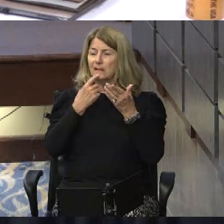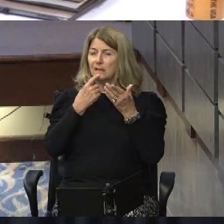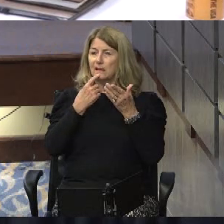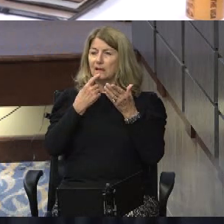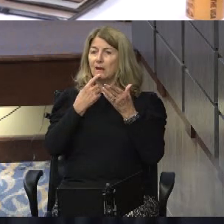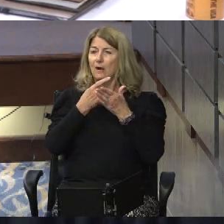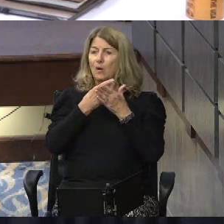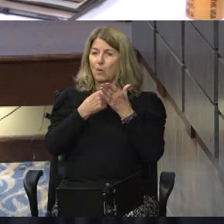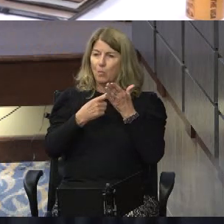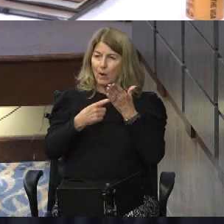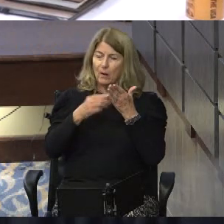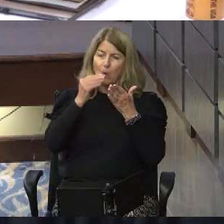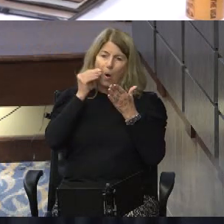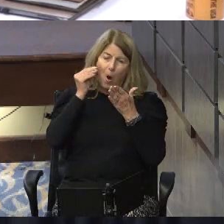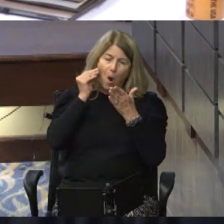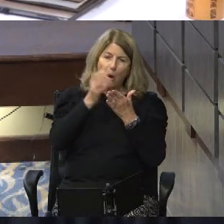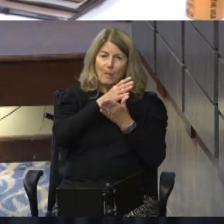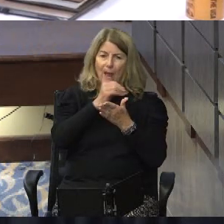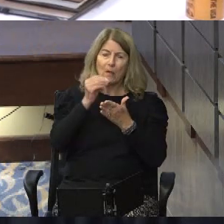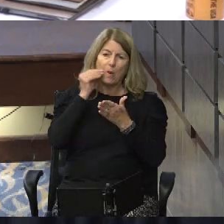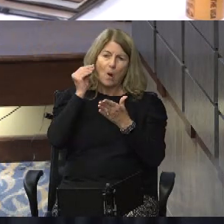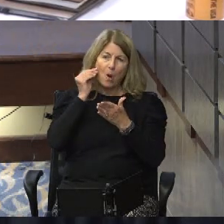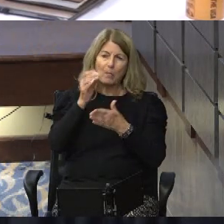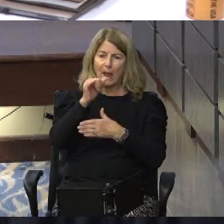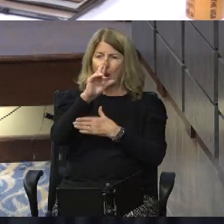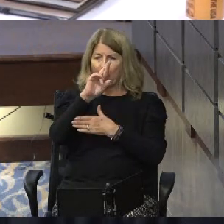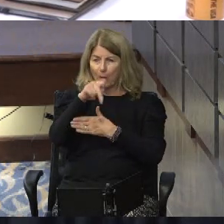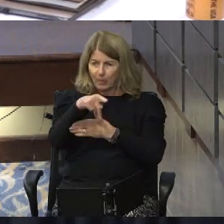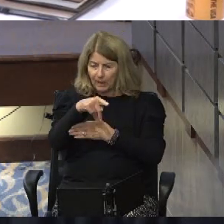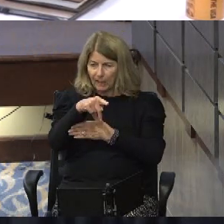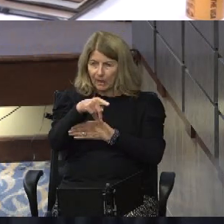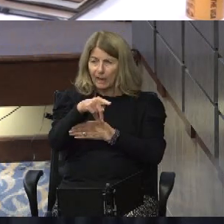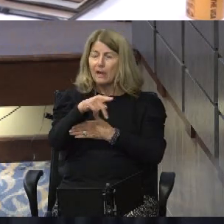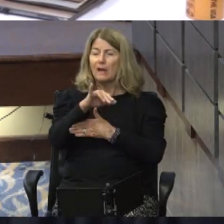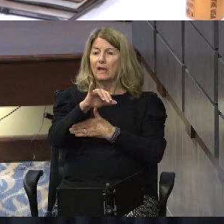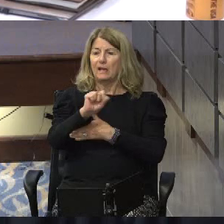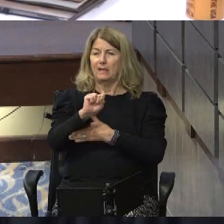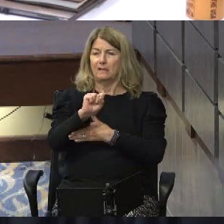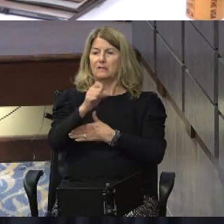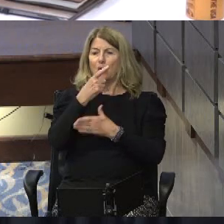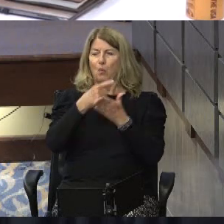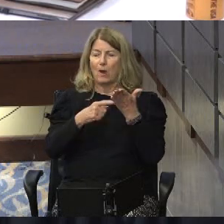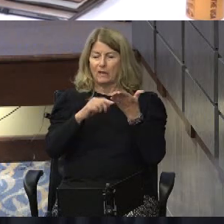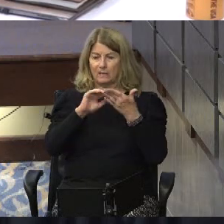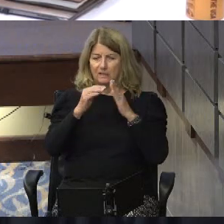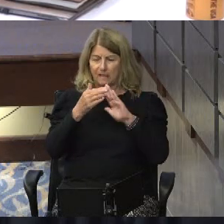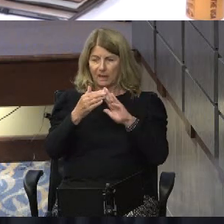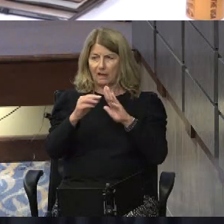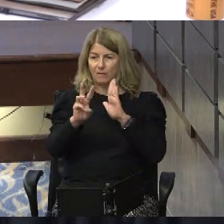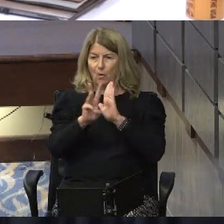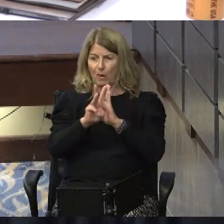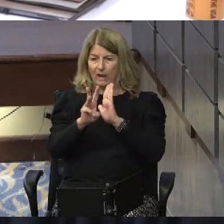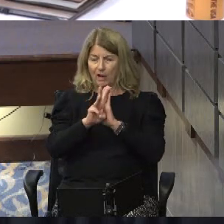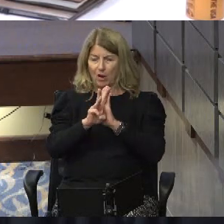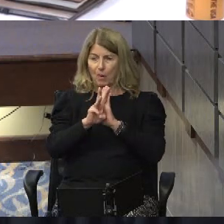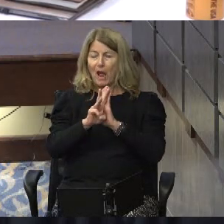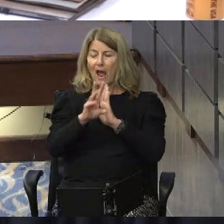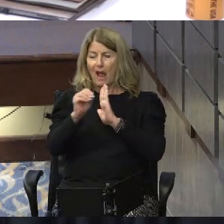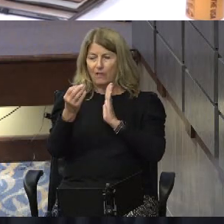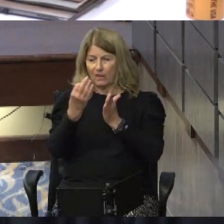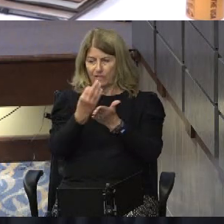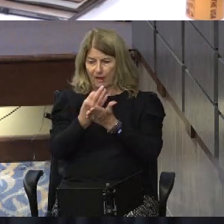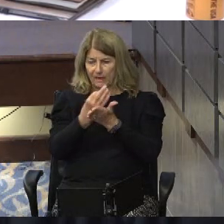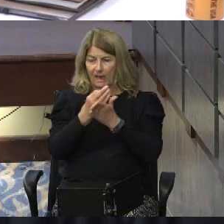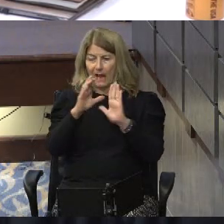Home and Home ARP is, the allocation plan that was completed for the City of Waco, and the allocation of funding and how that funding